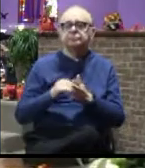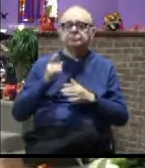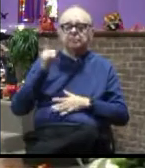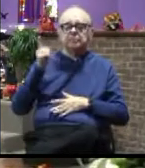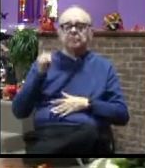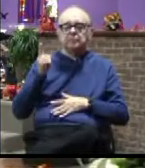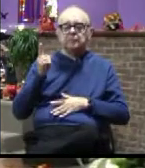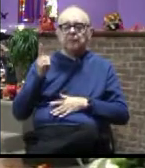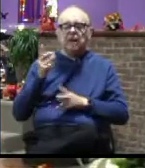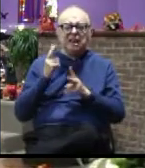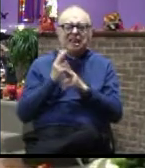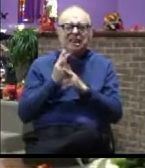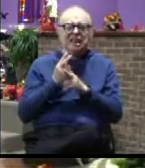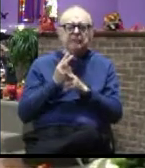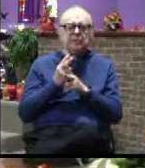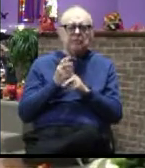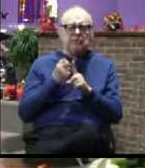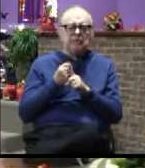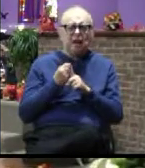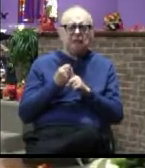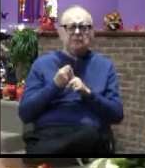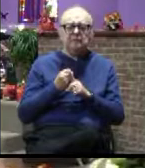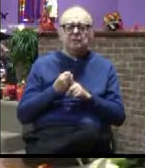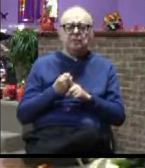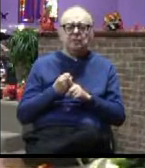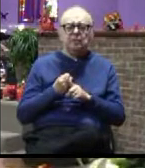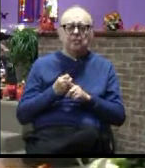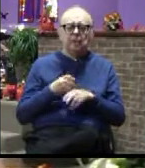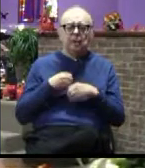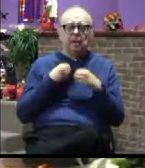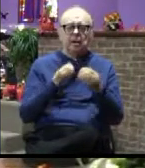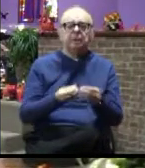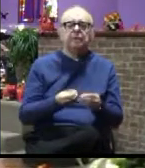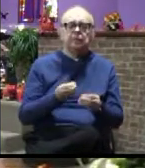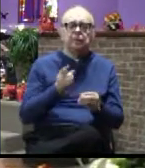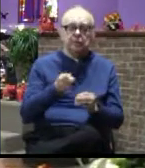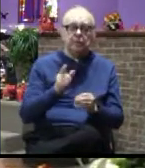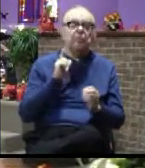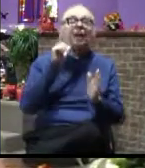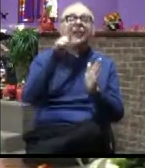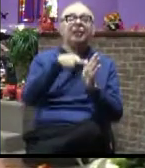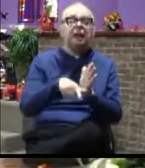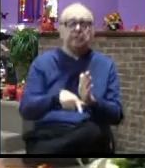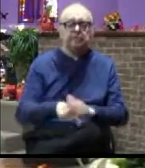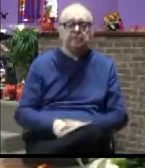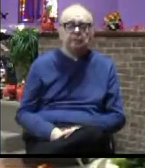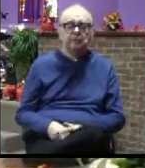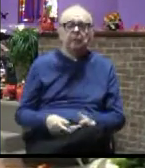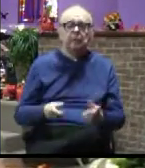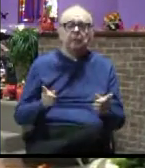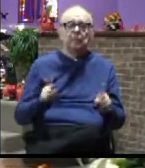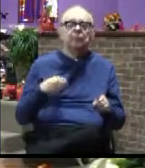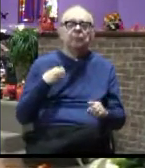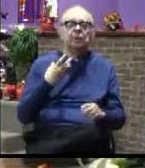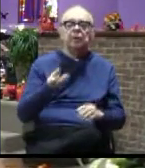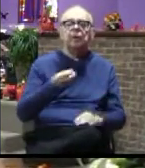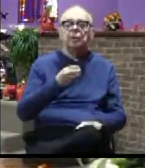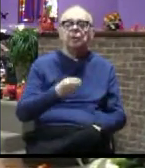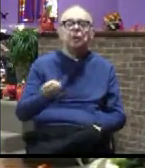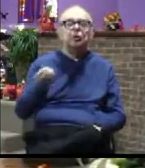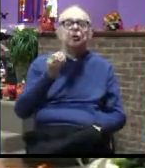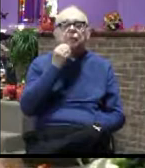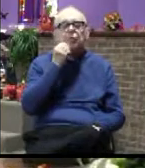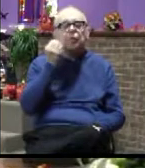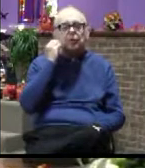That he can lock it up and give it to you later when we go home